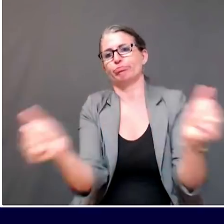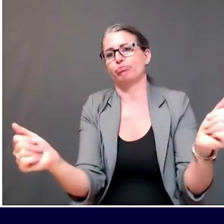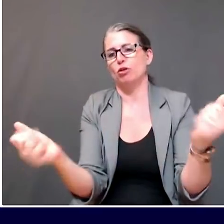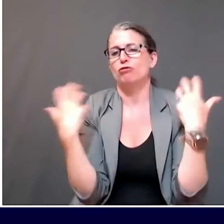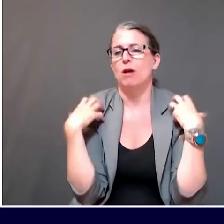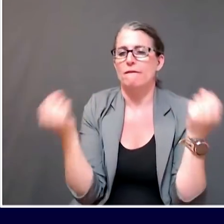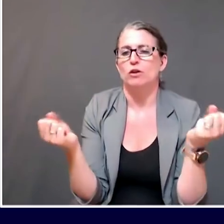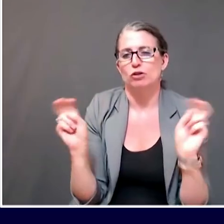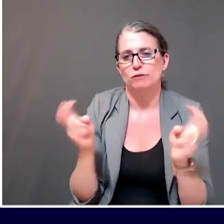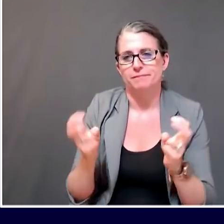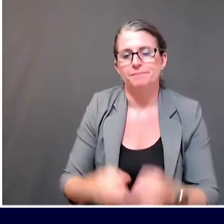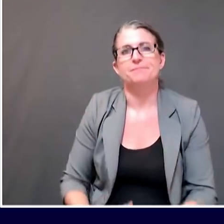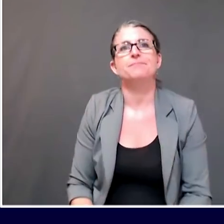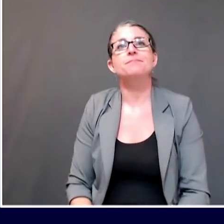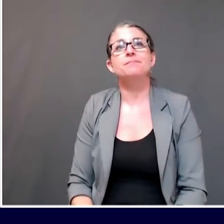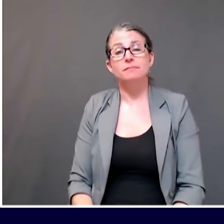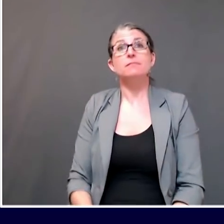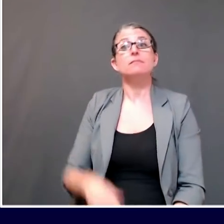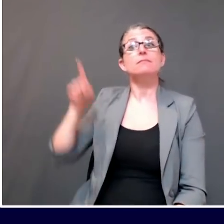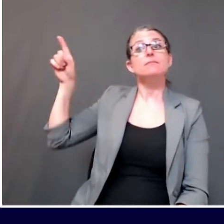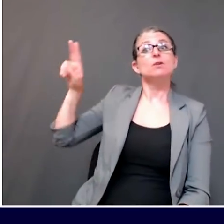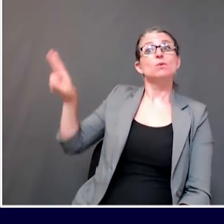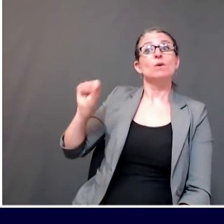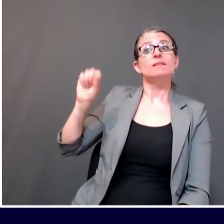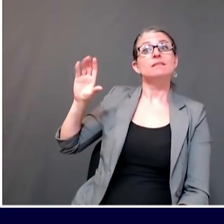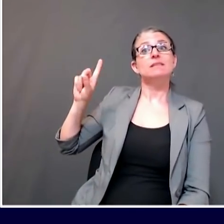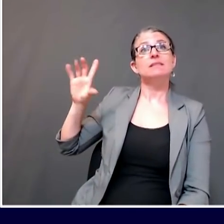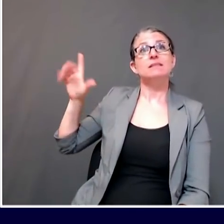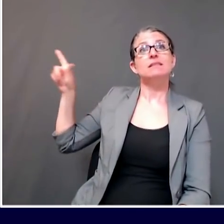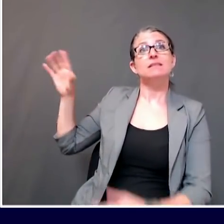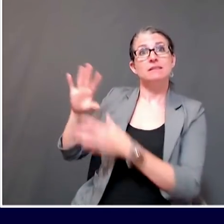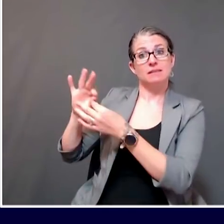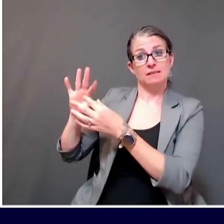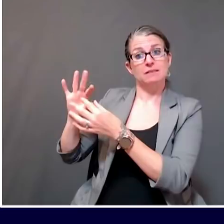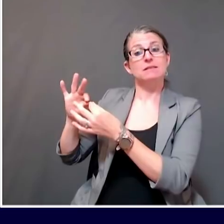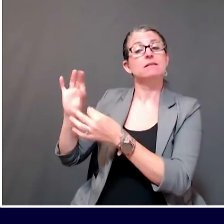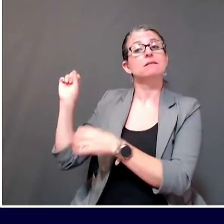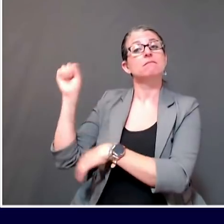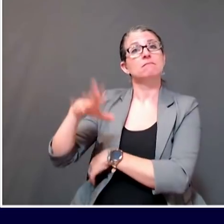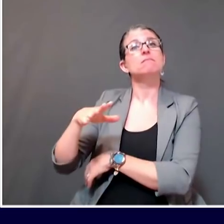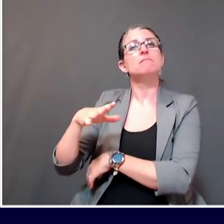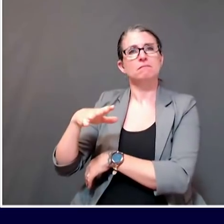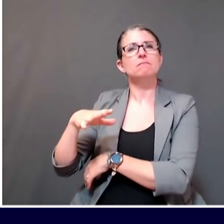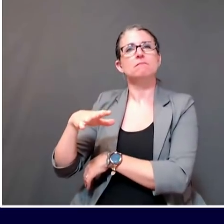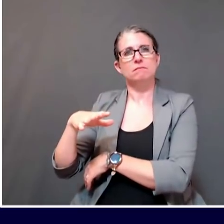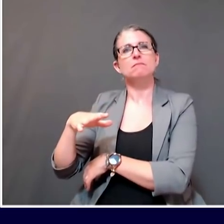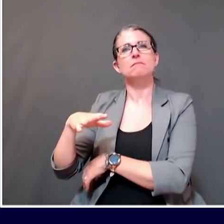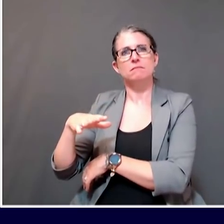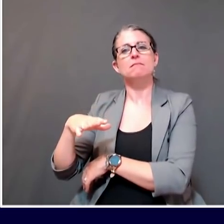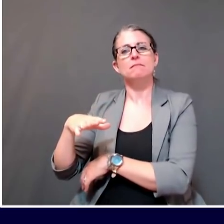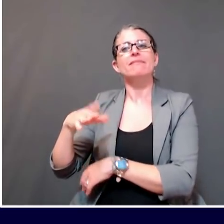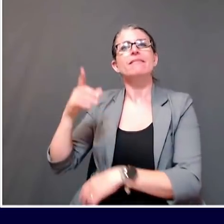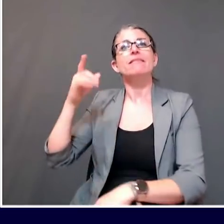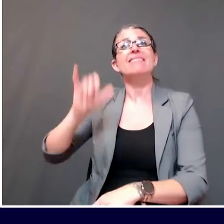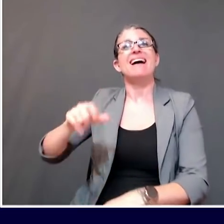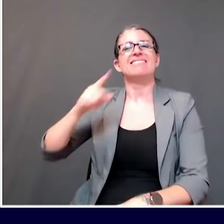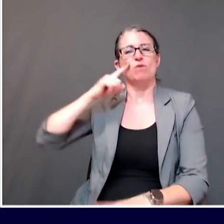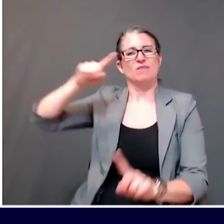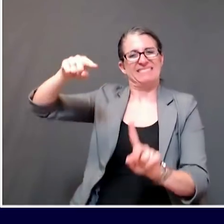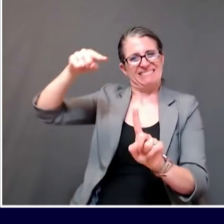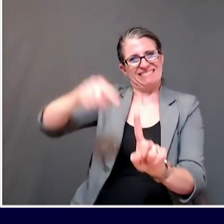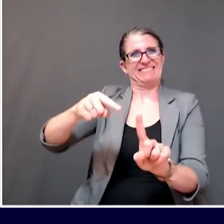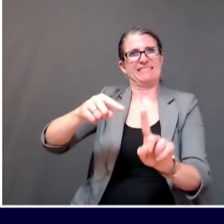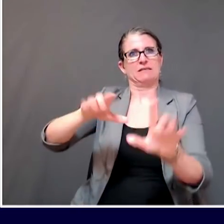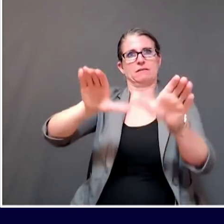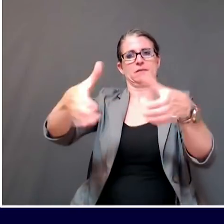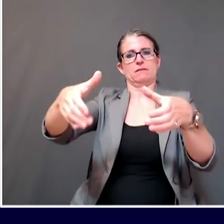They're recommending and reserving the symptom-based approach only for individuals in certain medical categories, like folks who